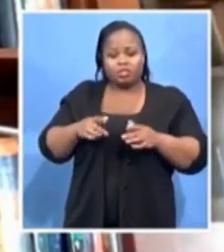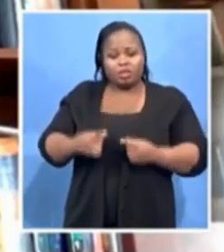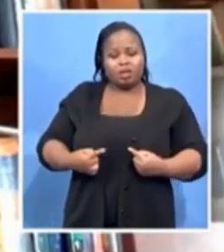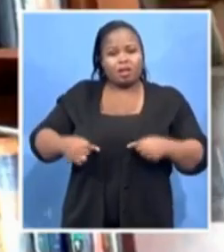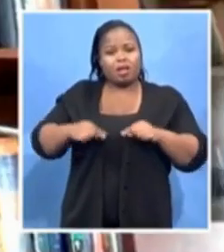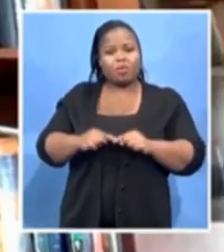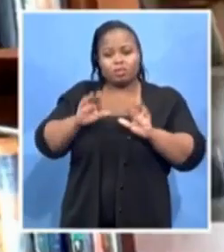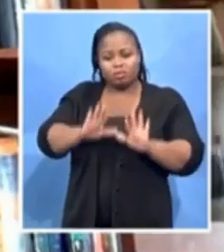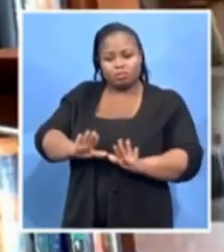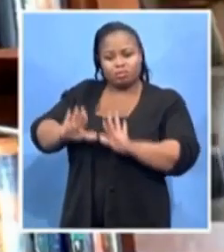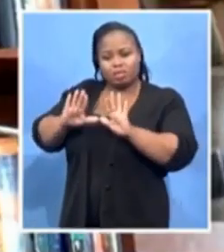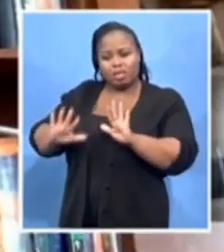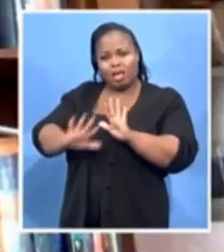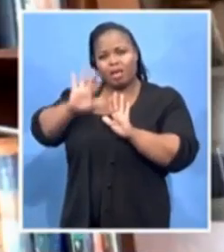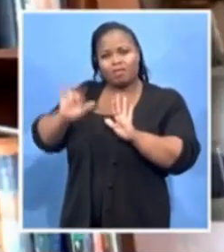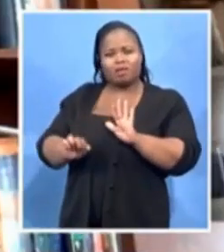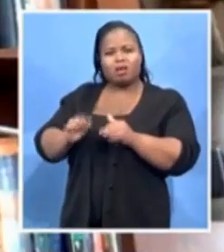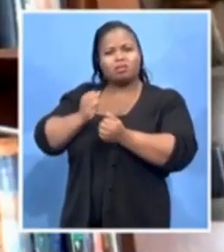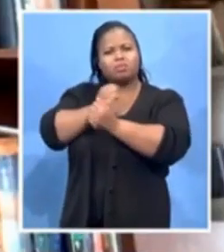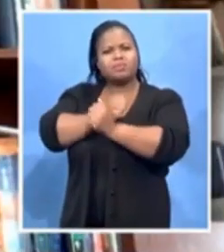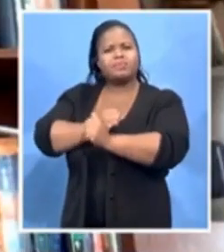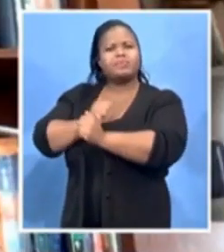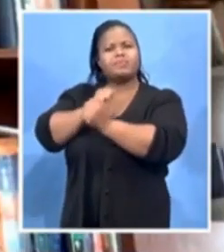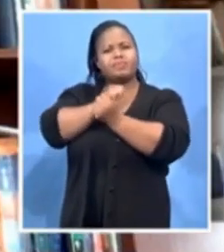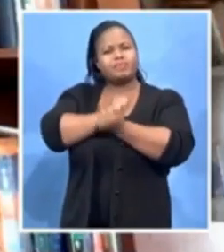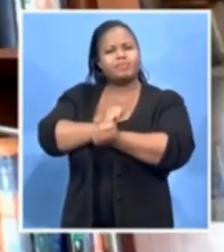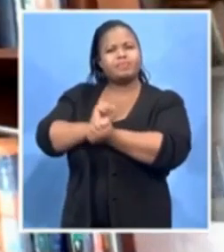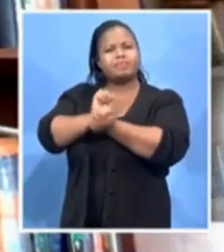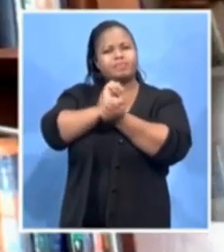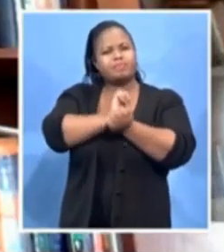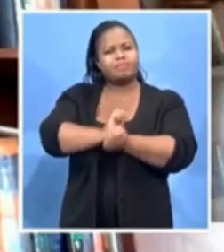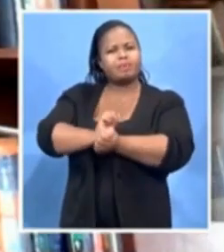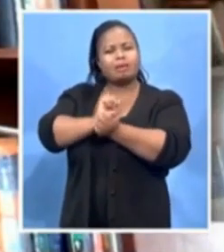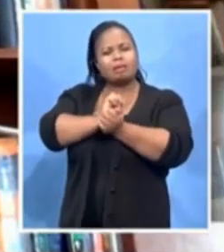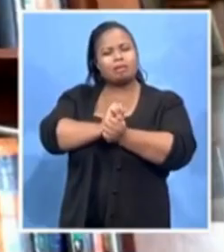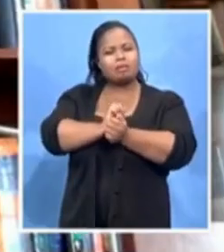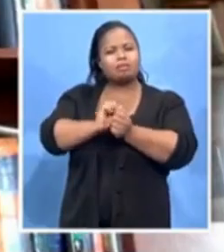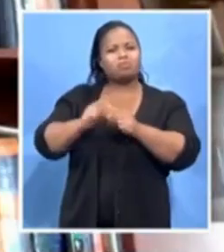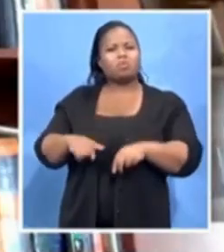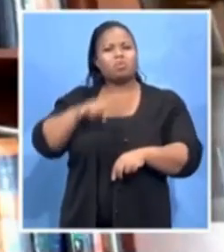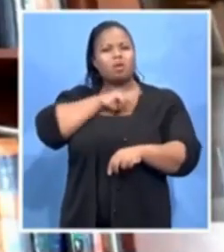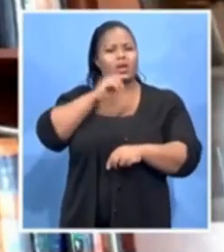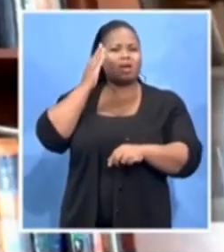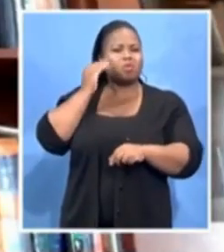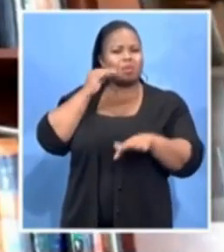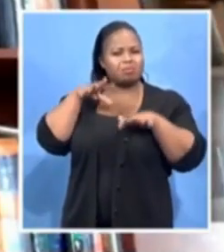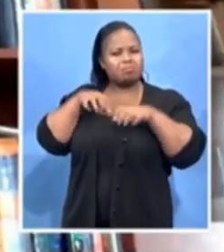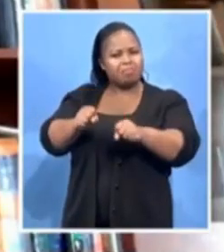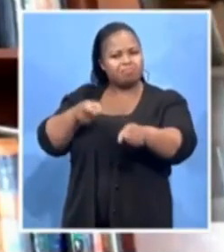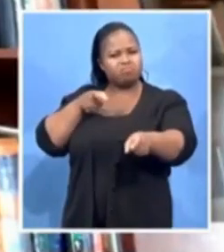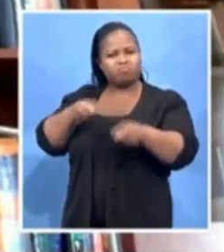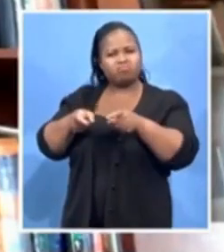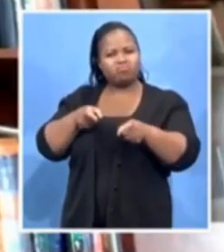enslaved. Our kith and kin have been colonized. And if we do not support them, they'll not regain